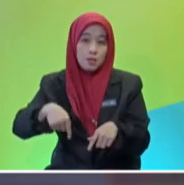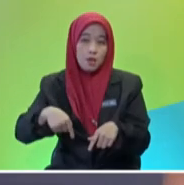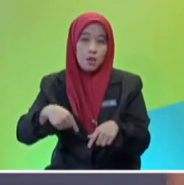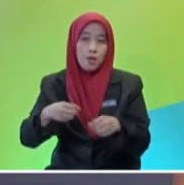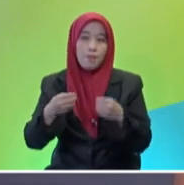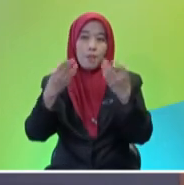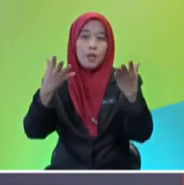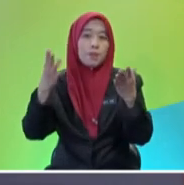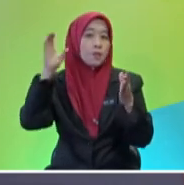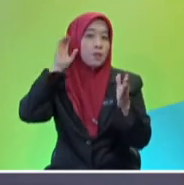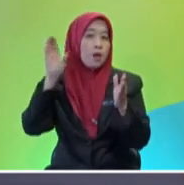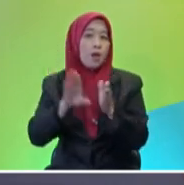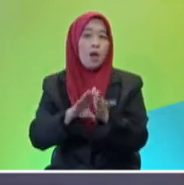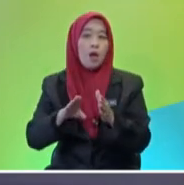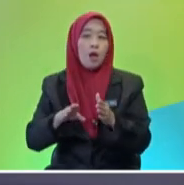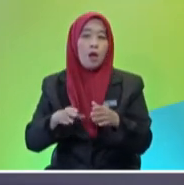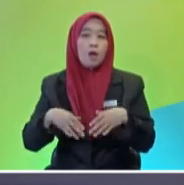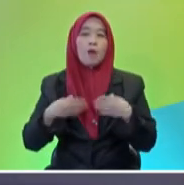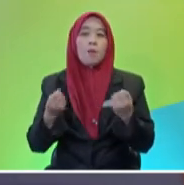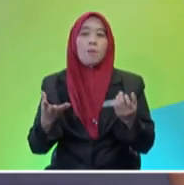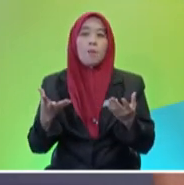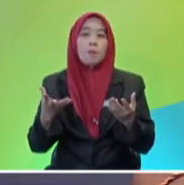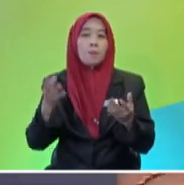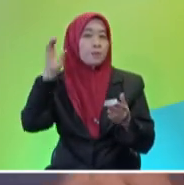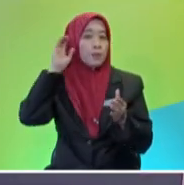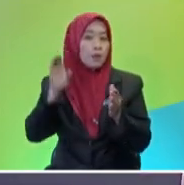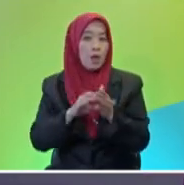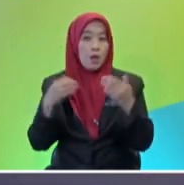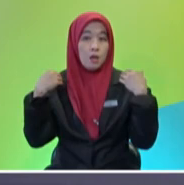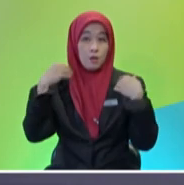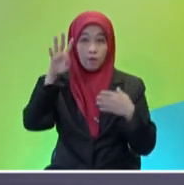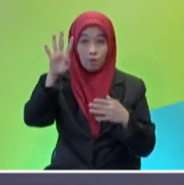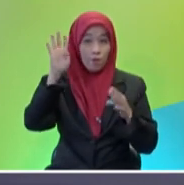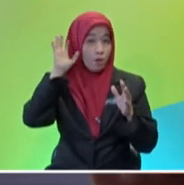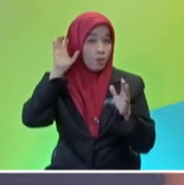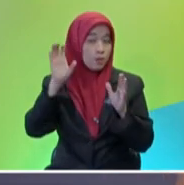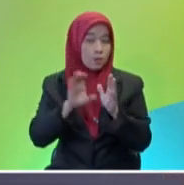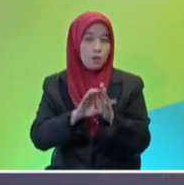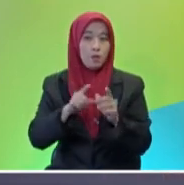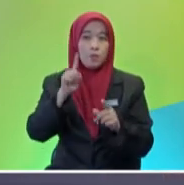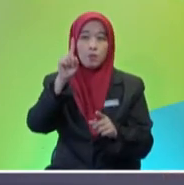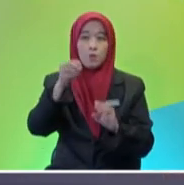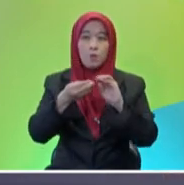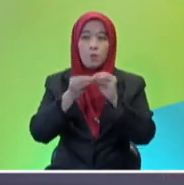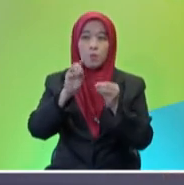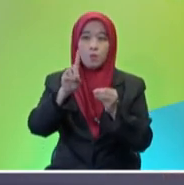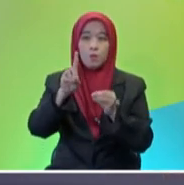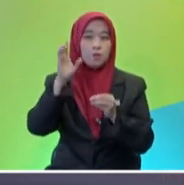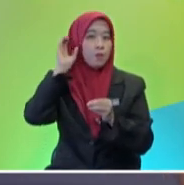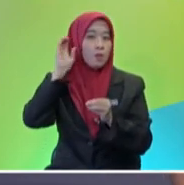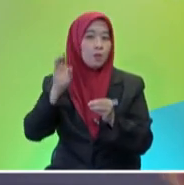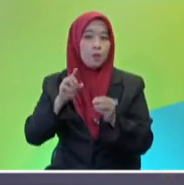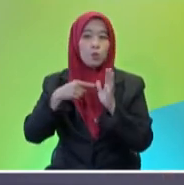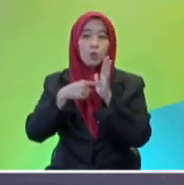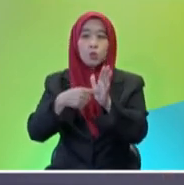many pictures are there, Shafika? There are four pictures, okay, teacher. Okay, four pictures. Okay, so the first picture shows? Happy. Okay,